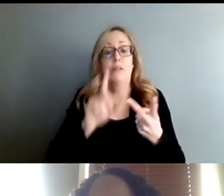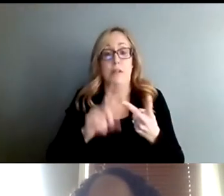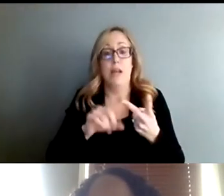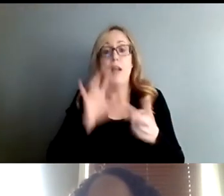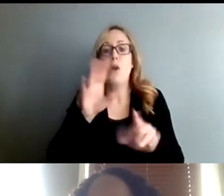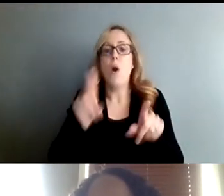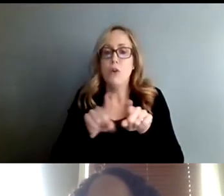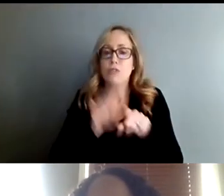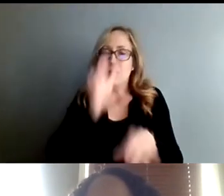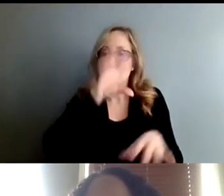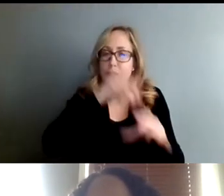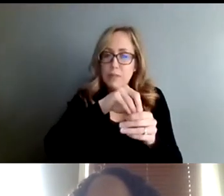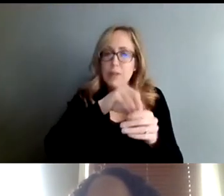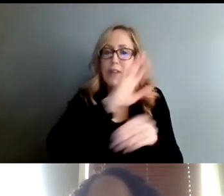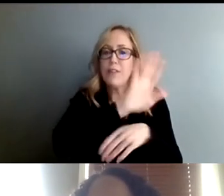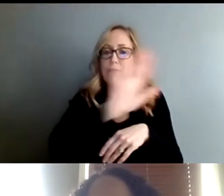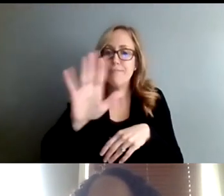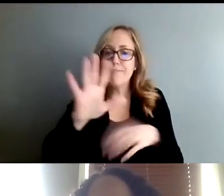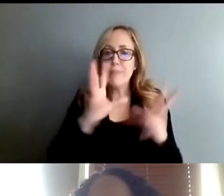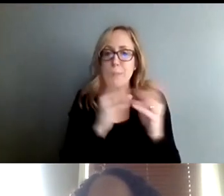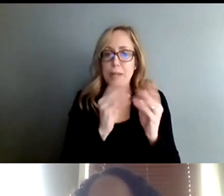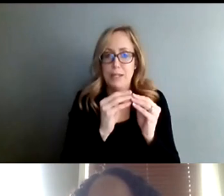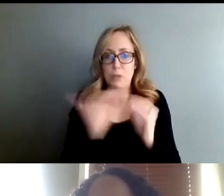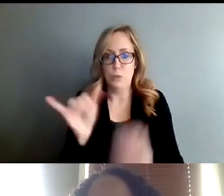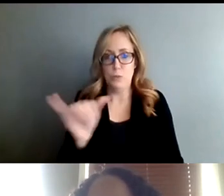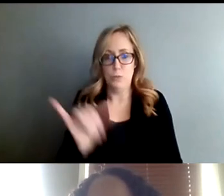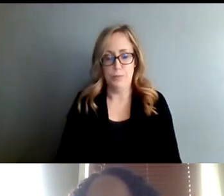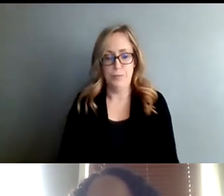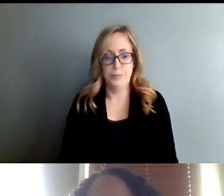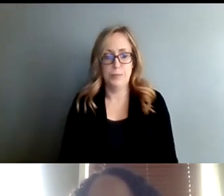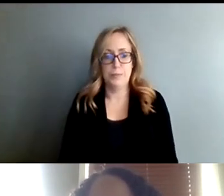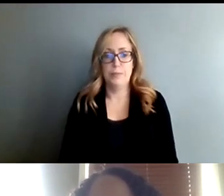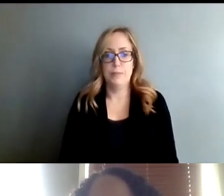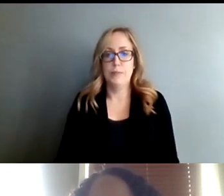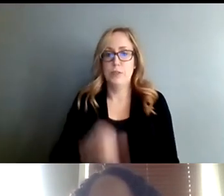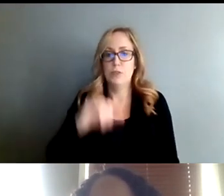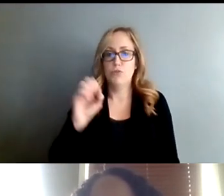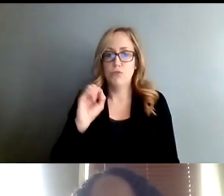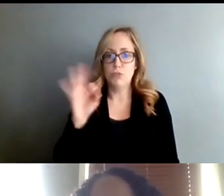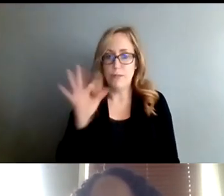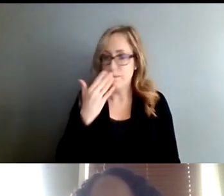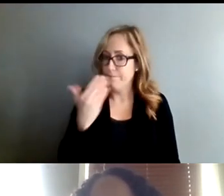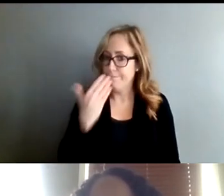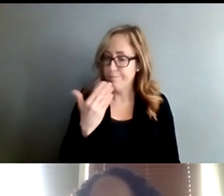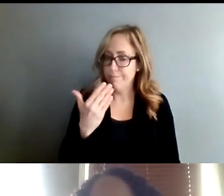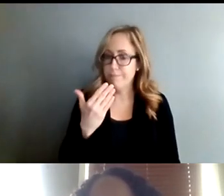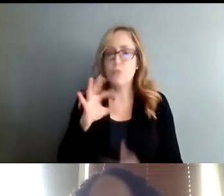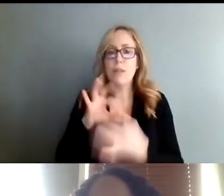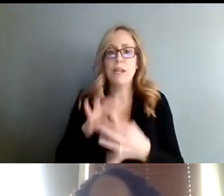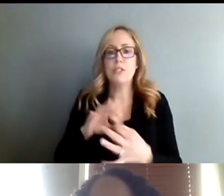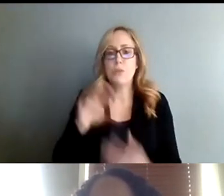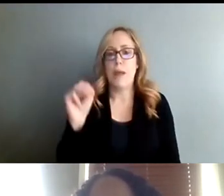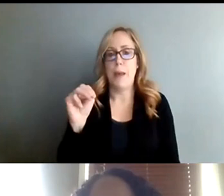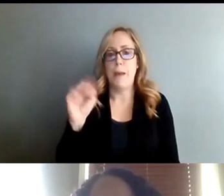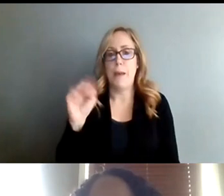your questions can be directly answered in that way. Thank you. Question about MCAS and if we have an